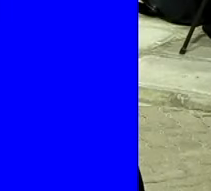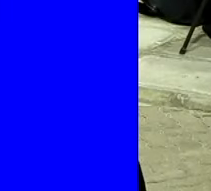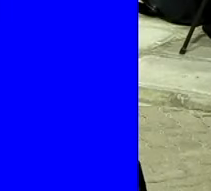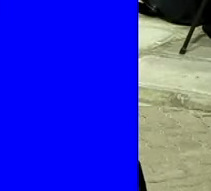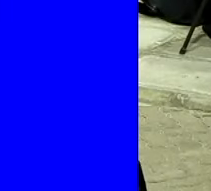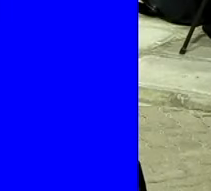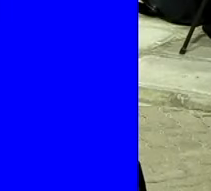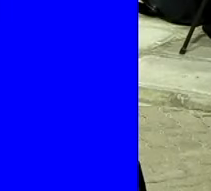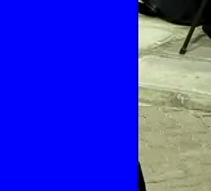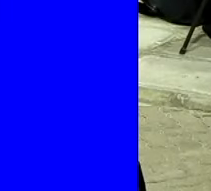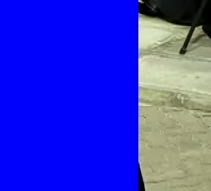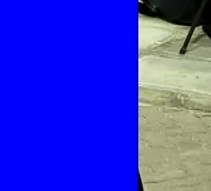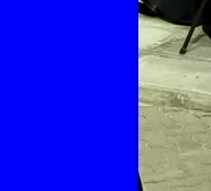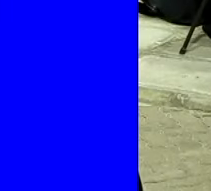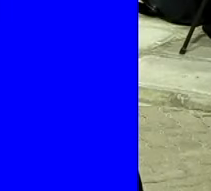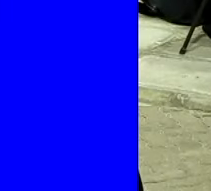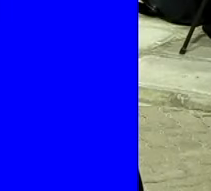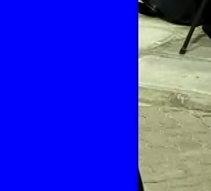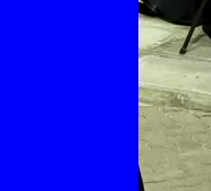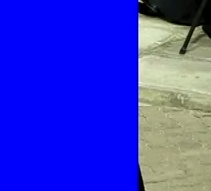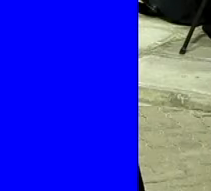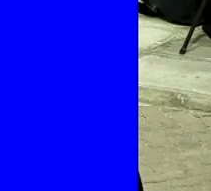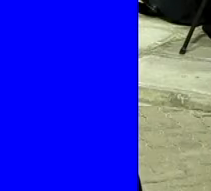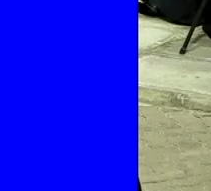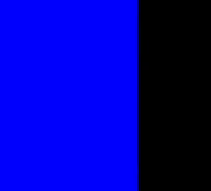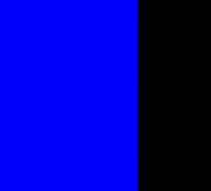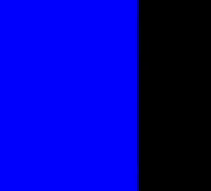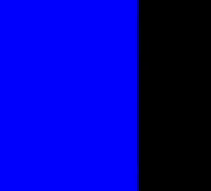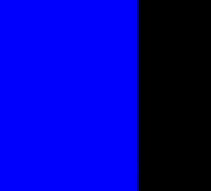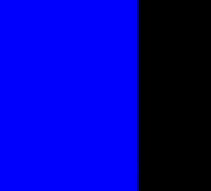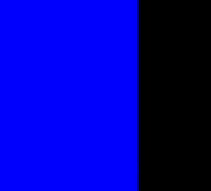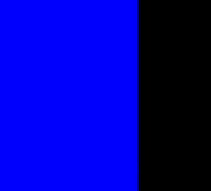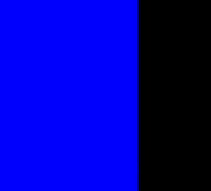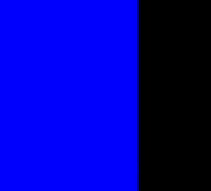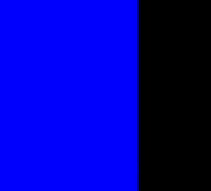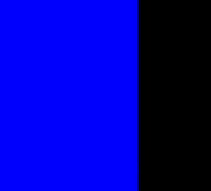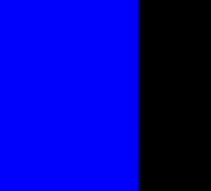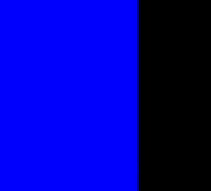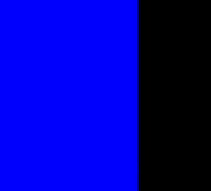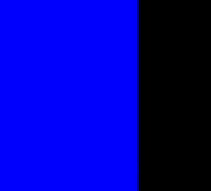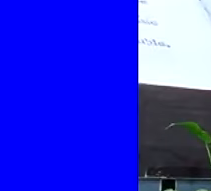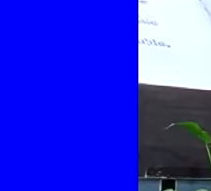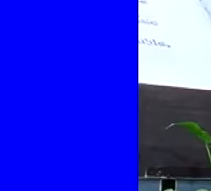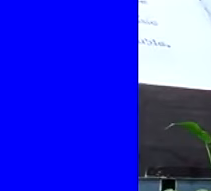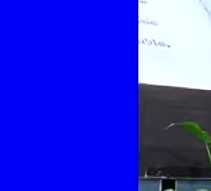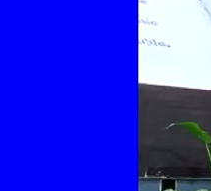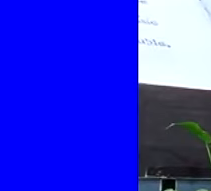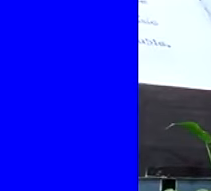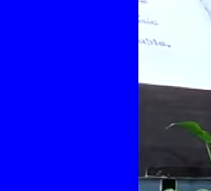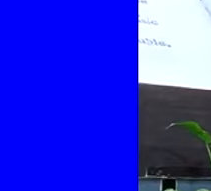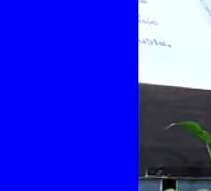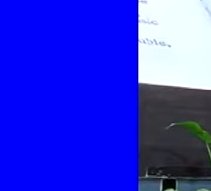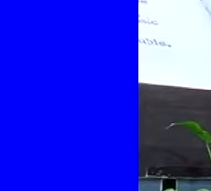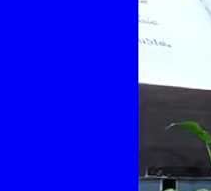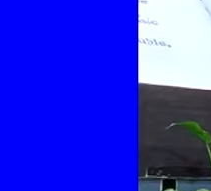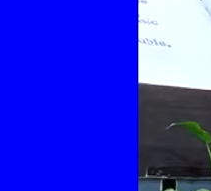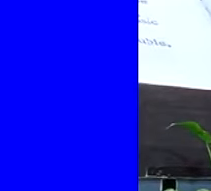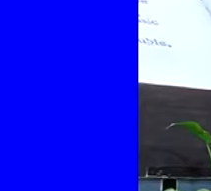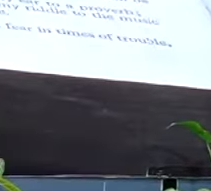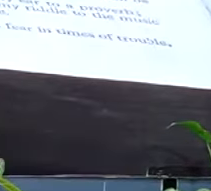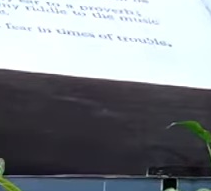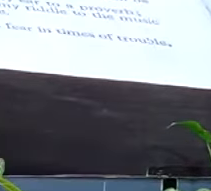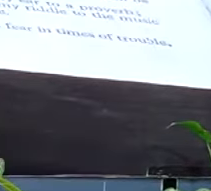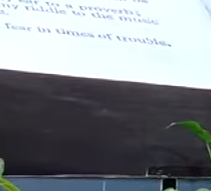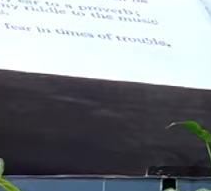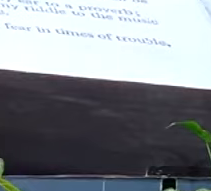things that must soon come to pass. What I love about the book of Revelation chapter 1 verse 3, it says the